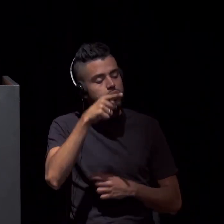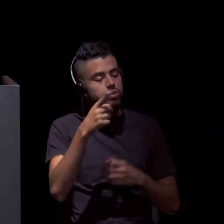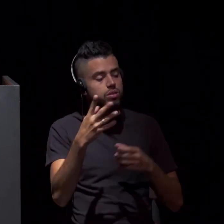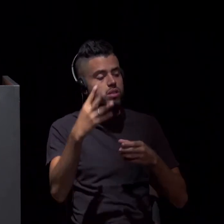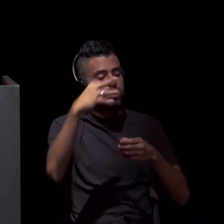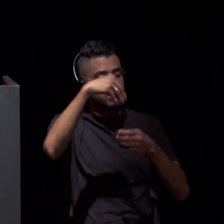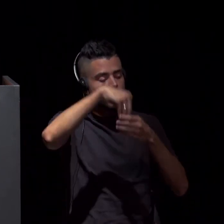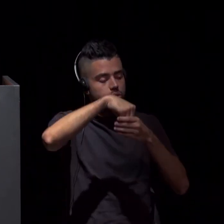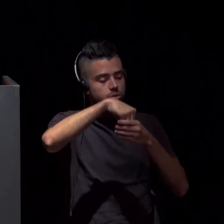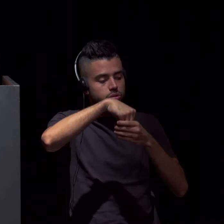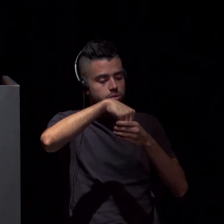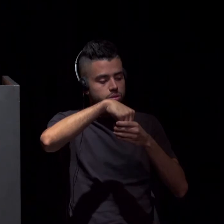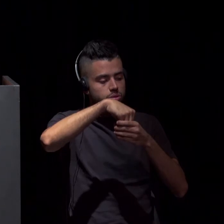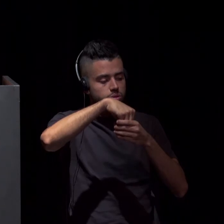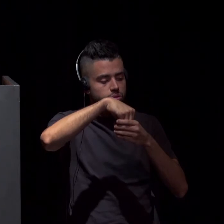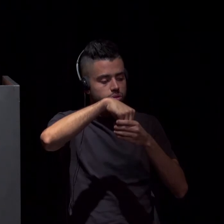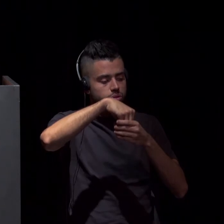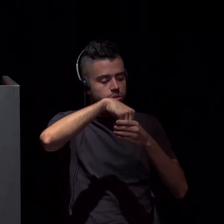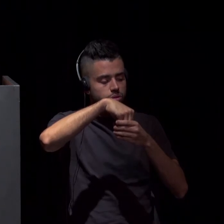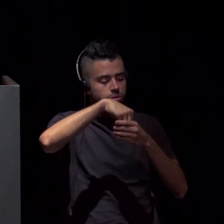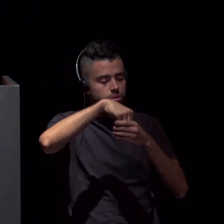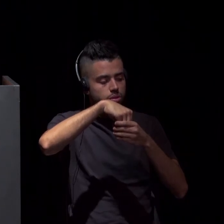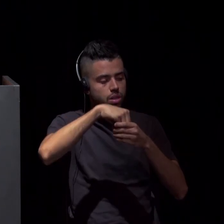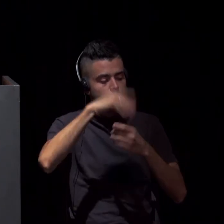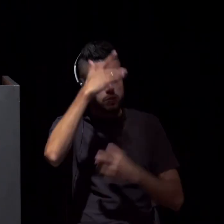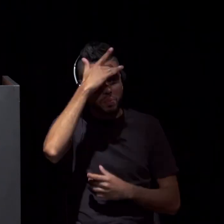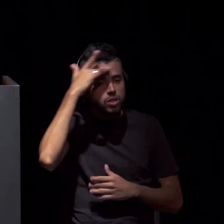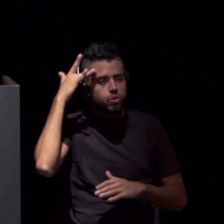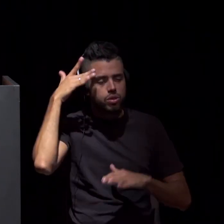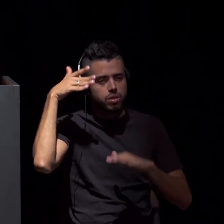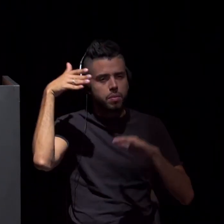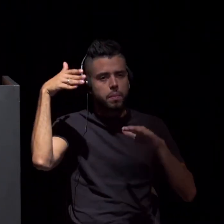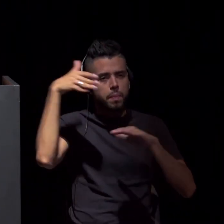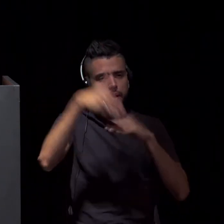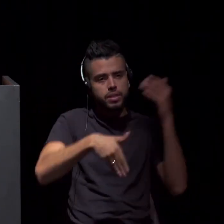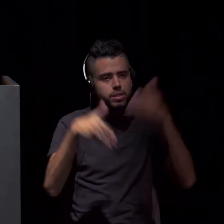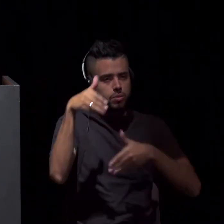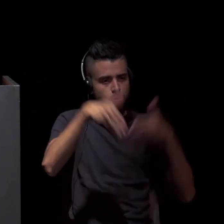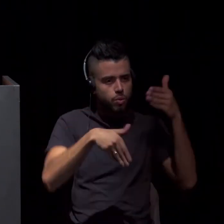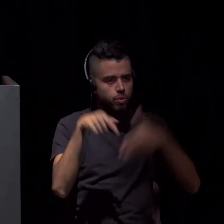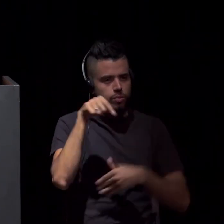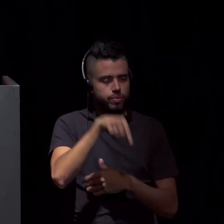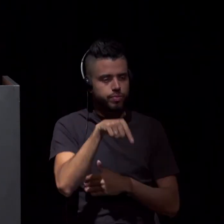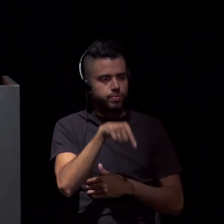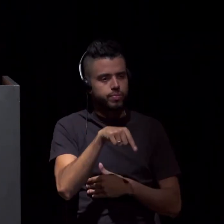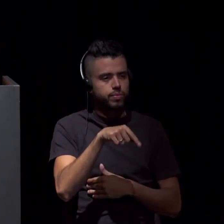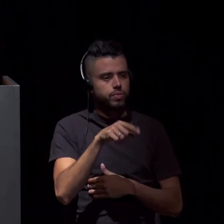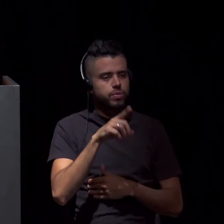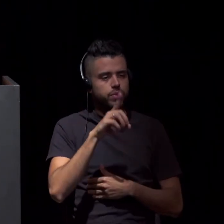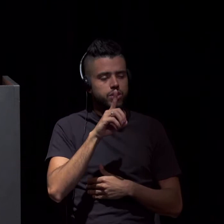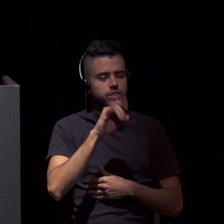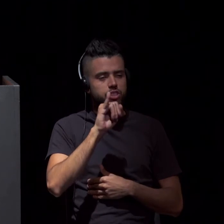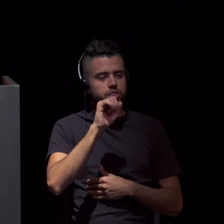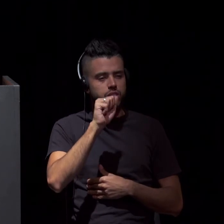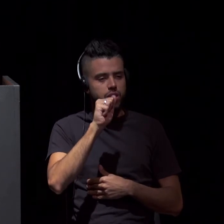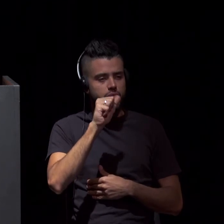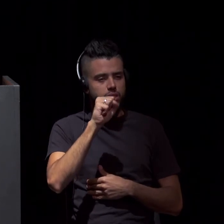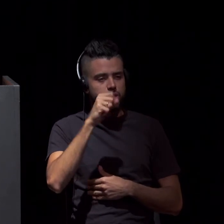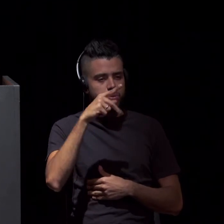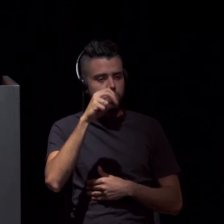and the diasporized, as again that which you can carry with you through your cultural